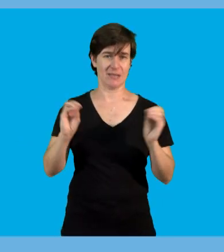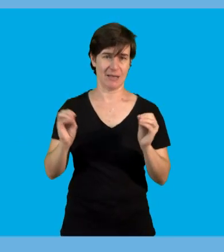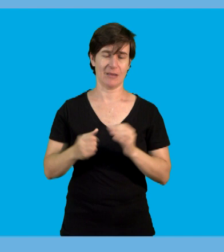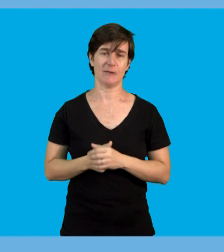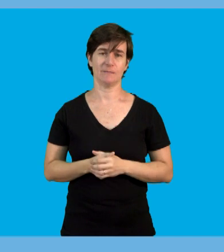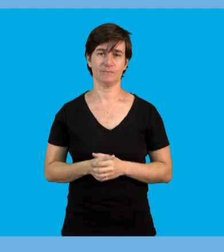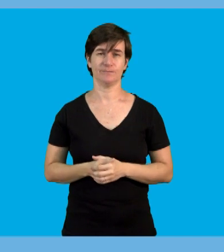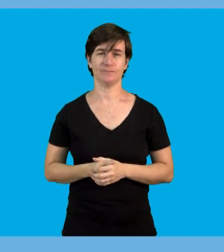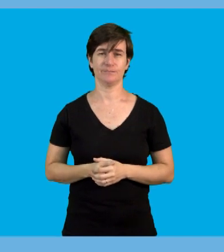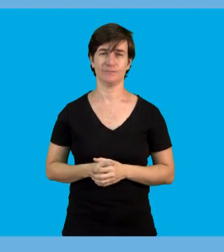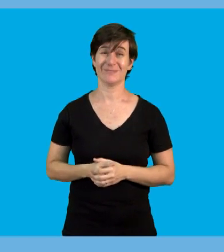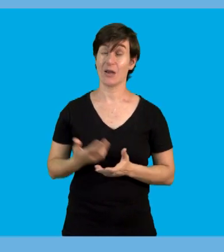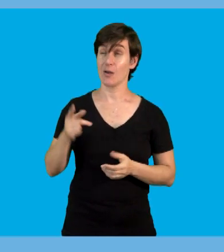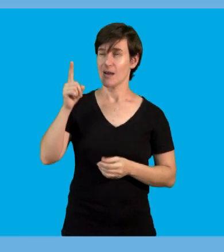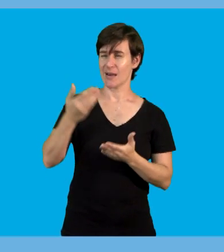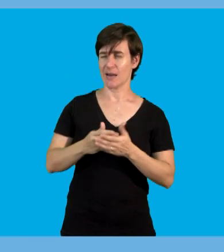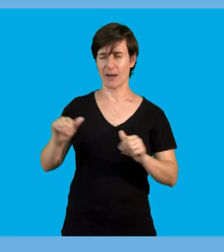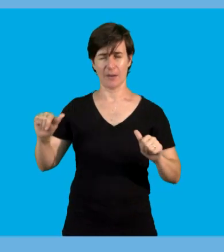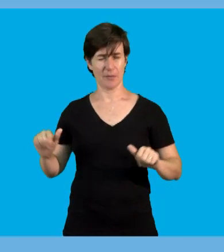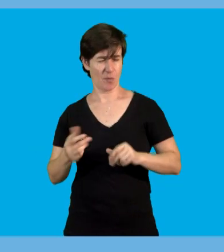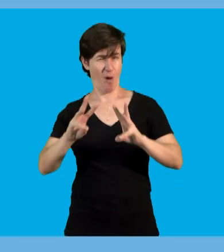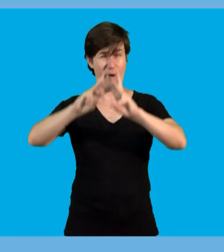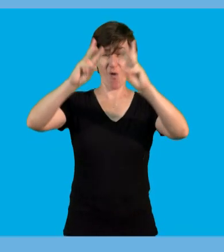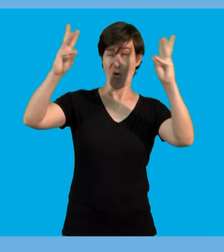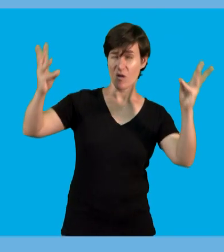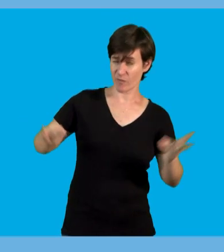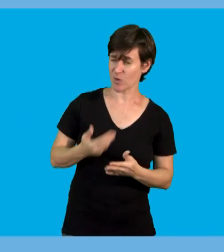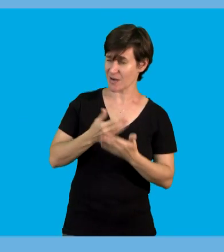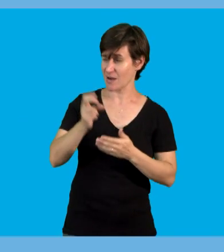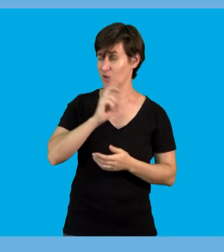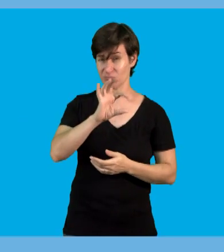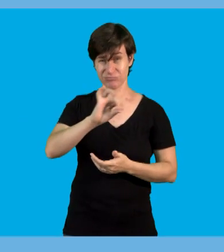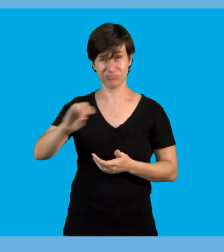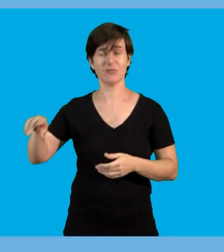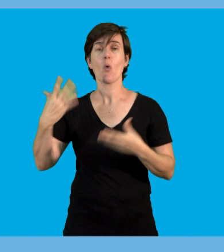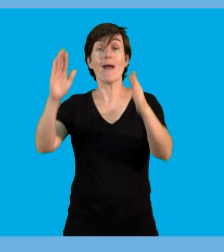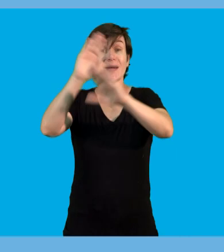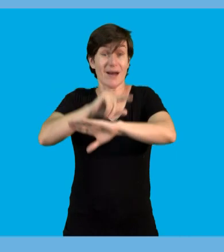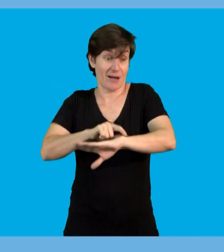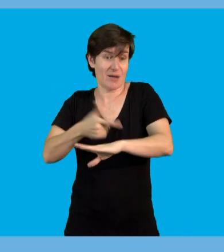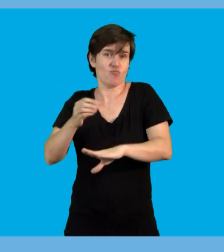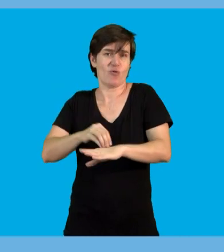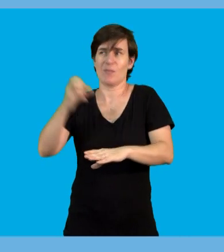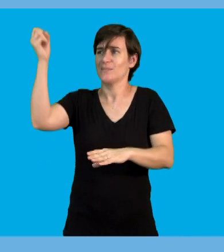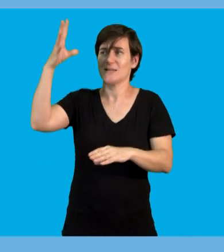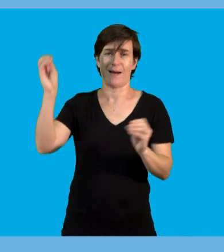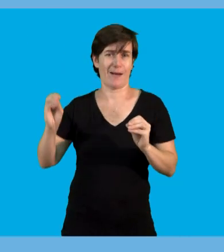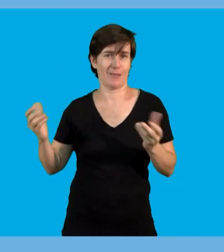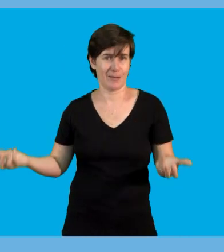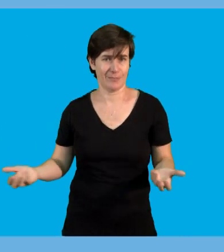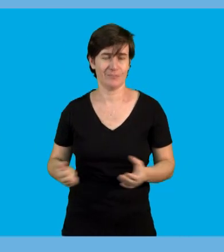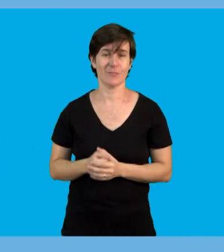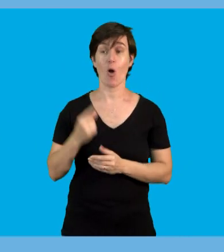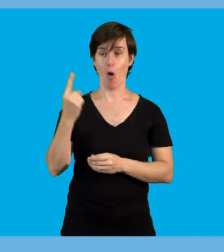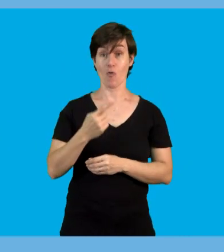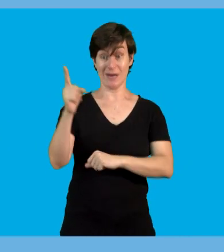So solar power cannot be effectively generated in all parts of the world, nor can it be generated at night. So we can only